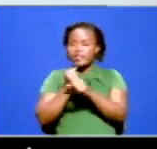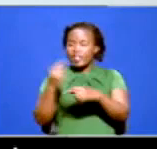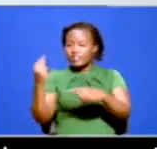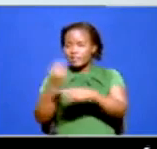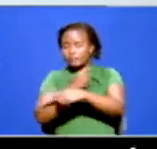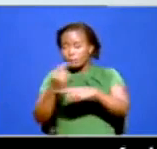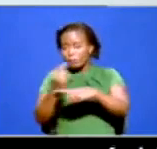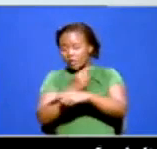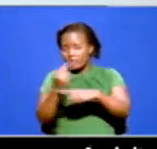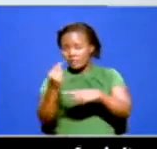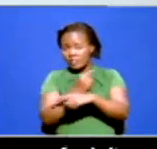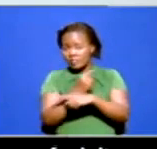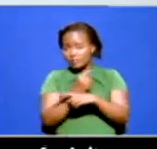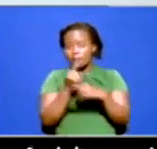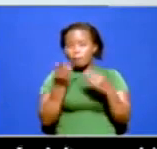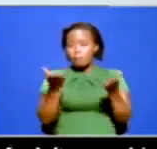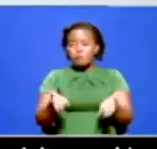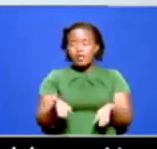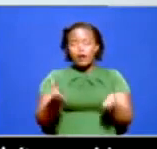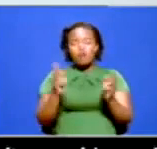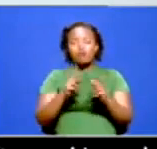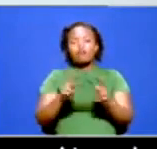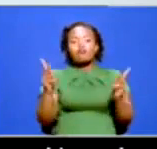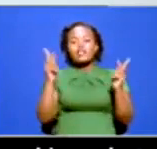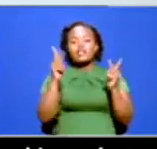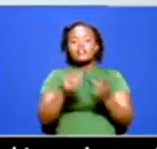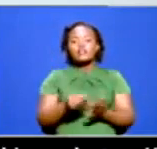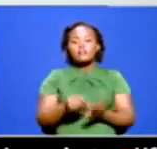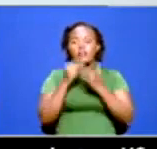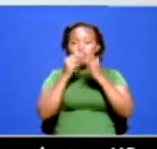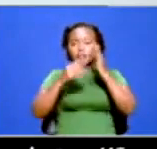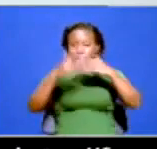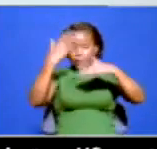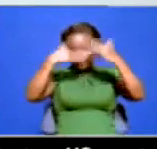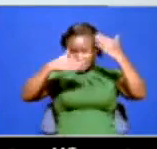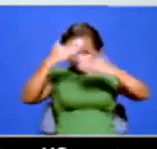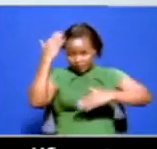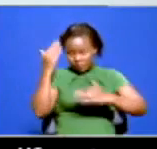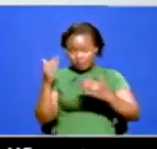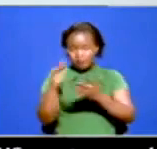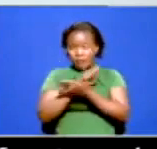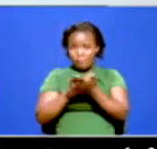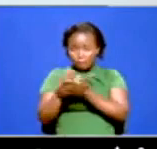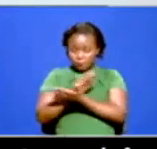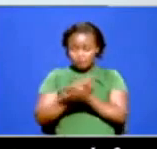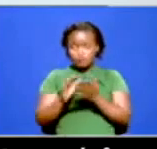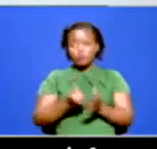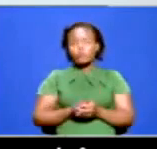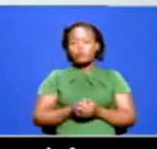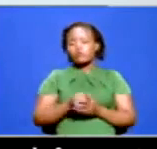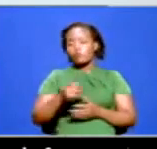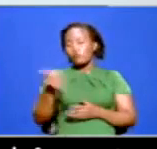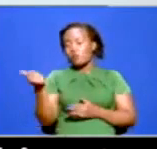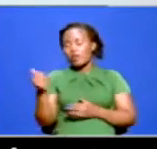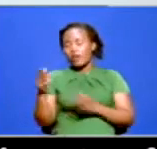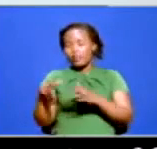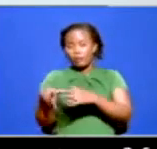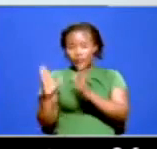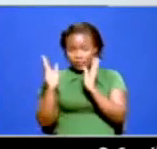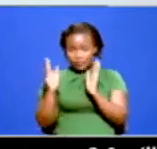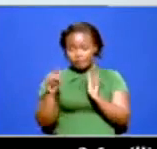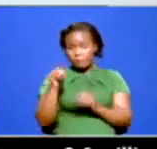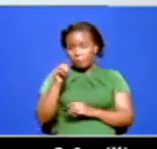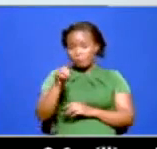therefore a very specialized university on that sense. On the other sense, it is going to